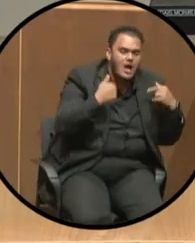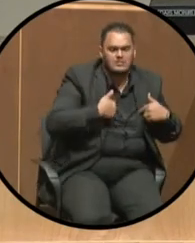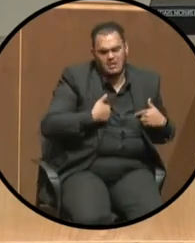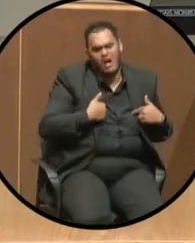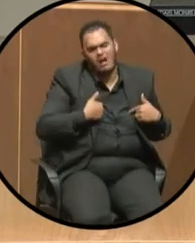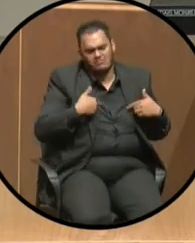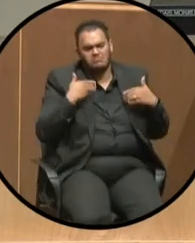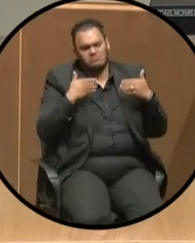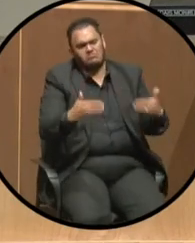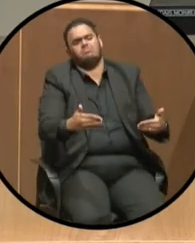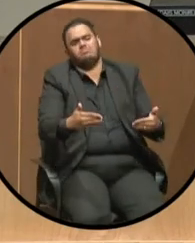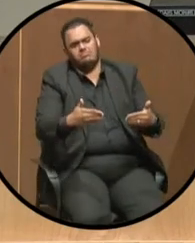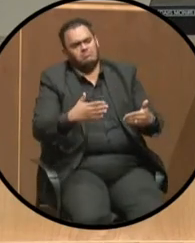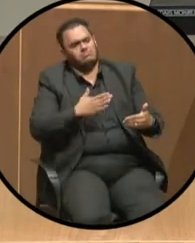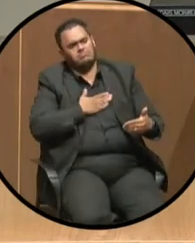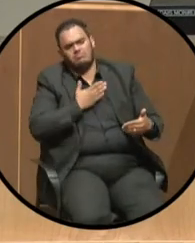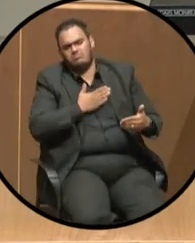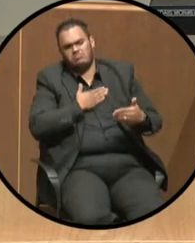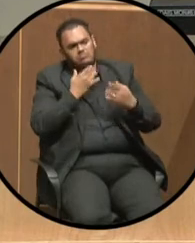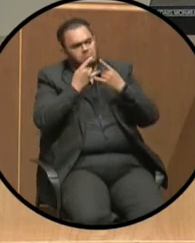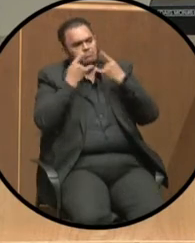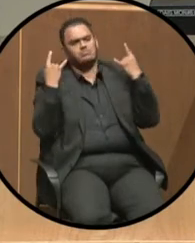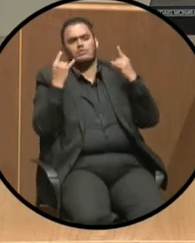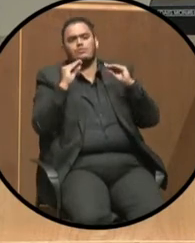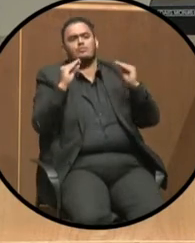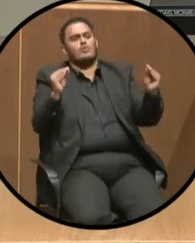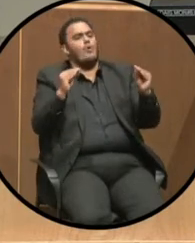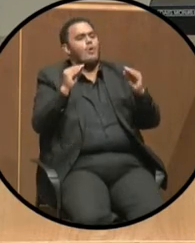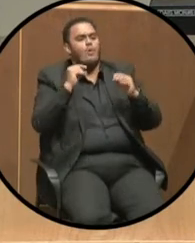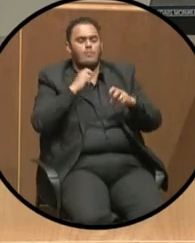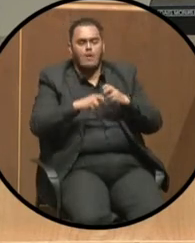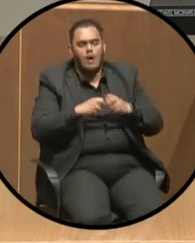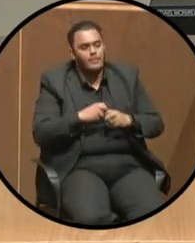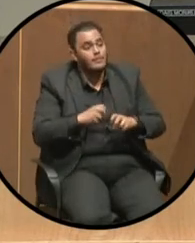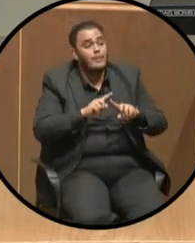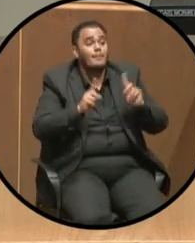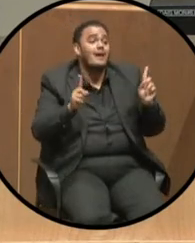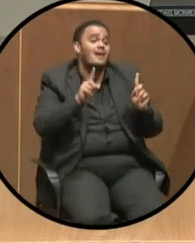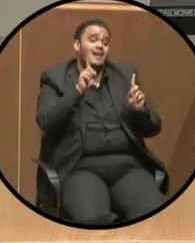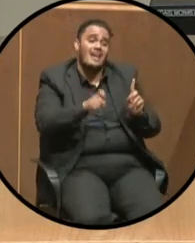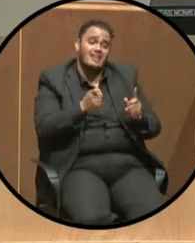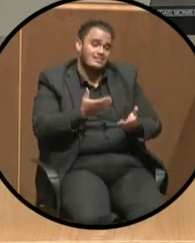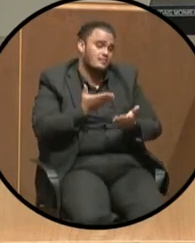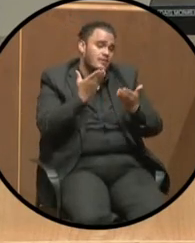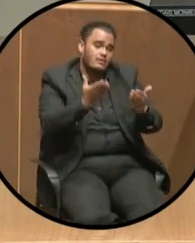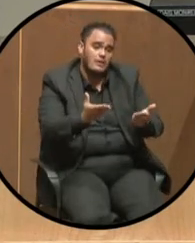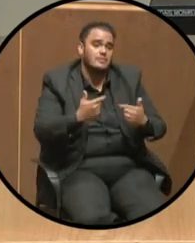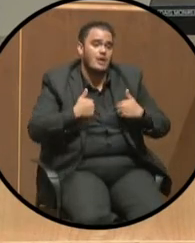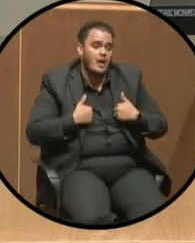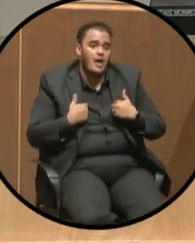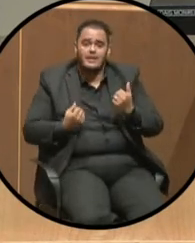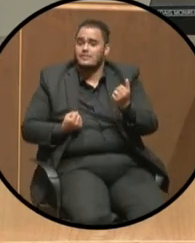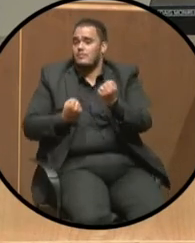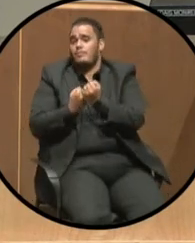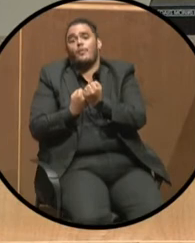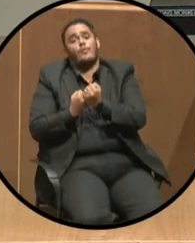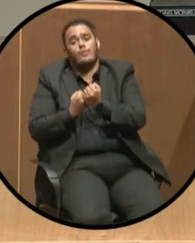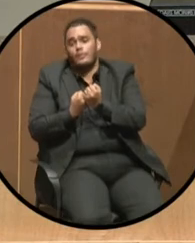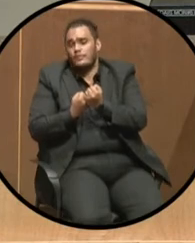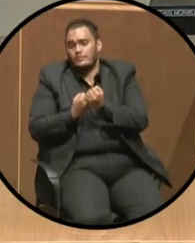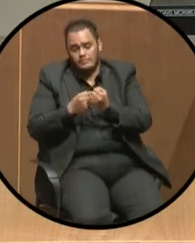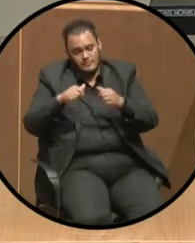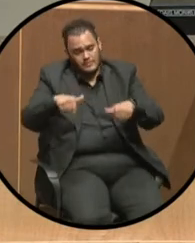without any trouble at all. But it has to be a recommendation, and I support the recommendation. I support